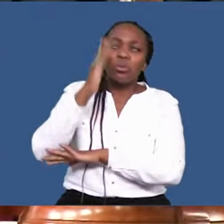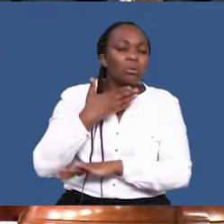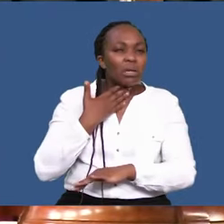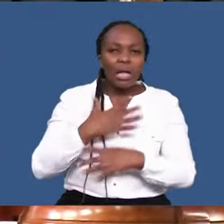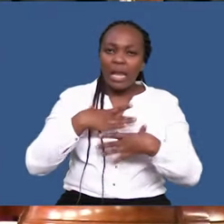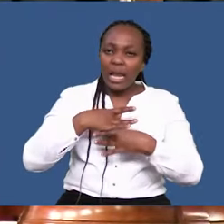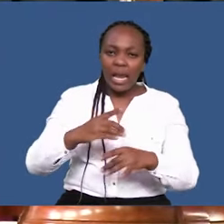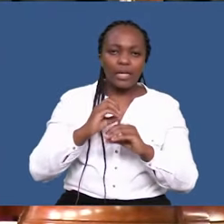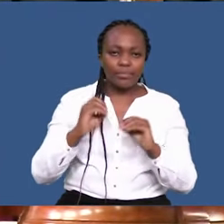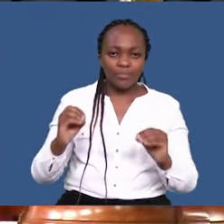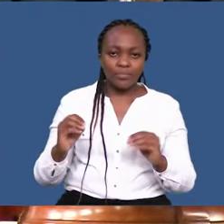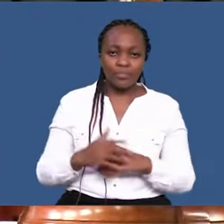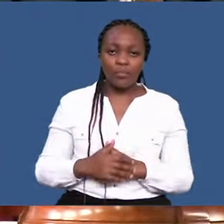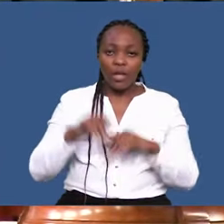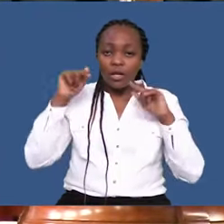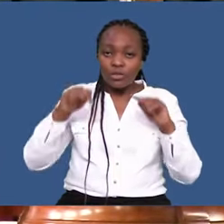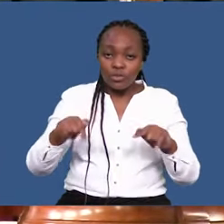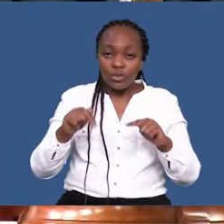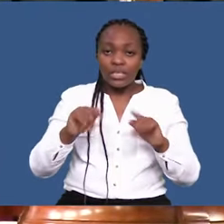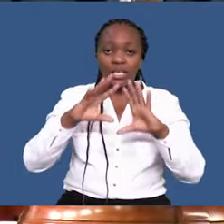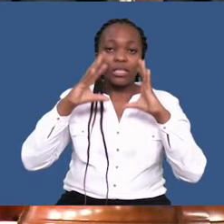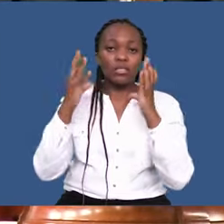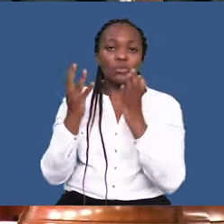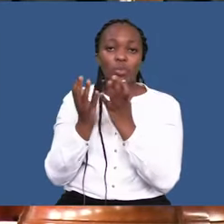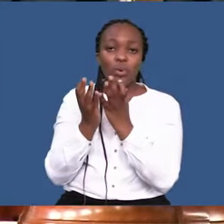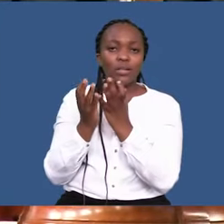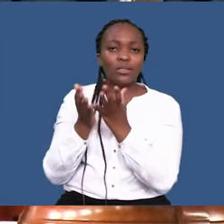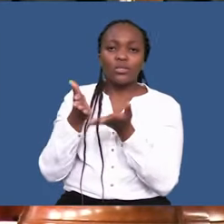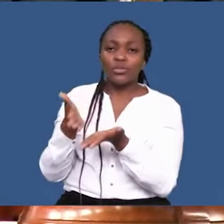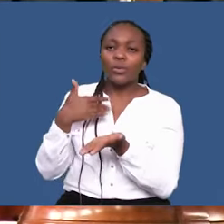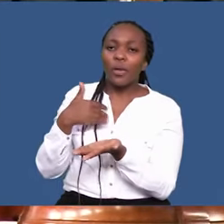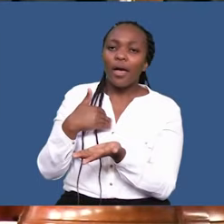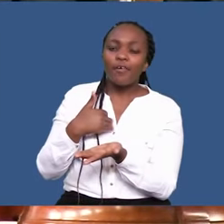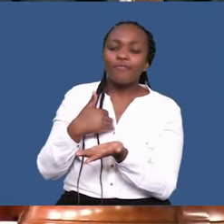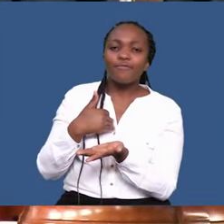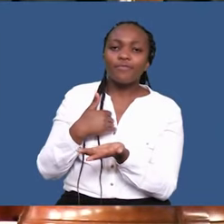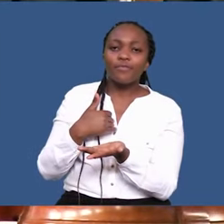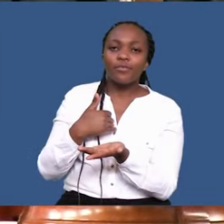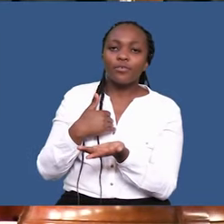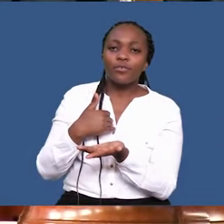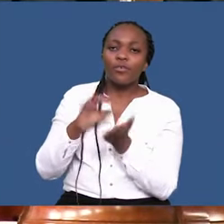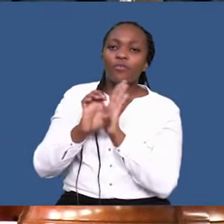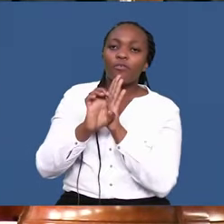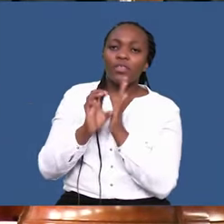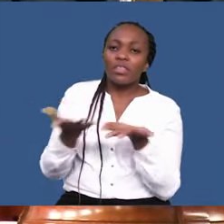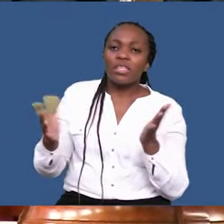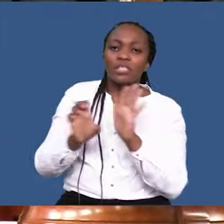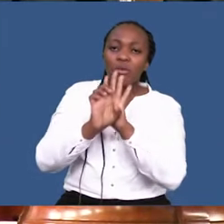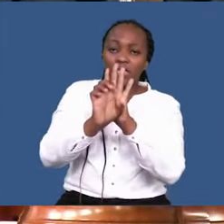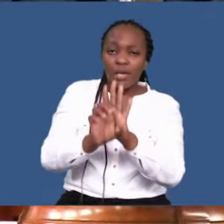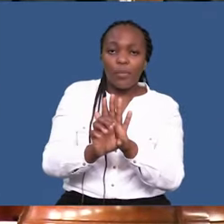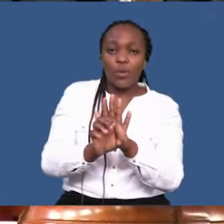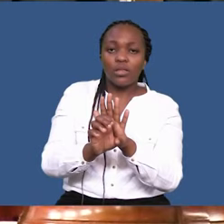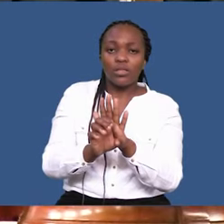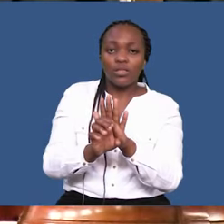Today, in our world, we are faced with things like sexual